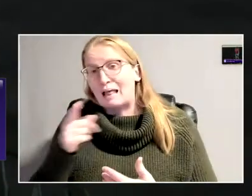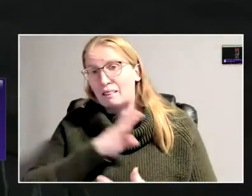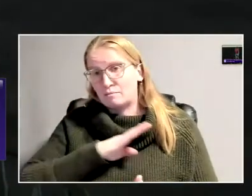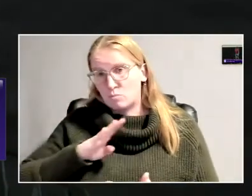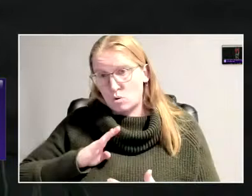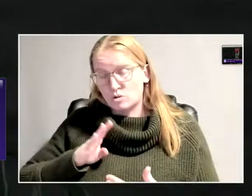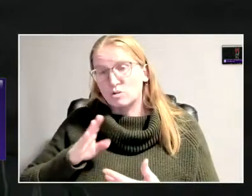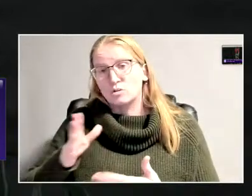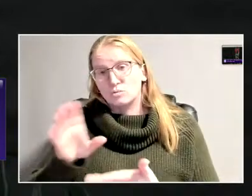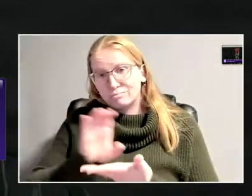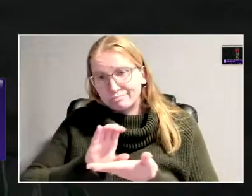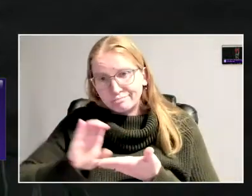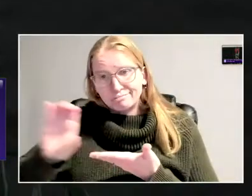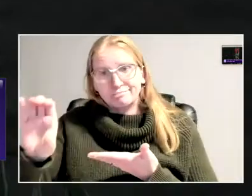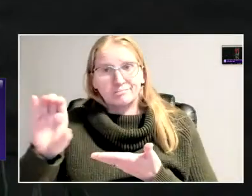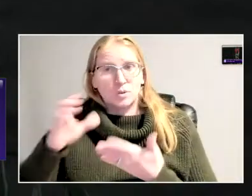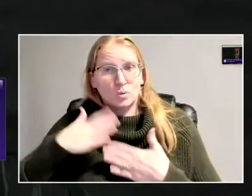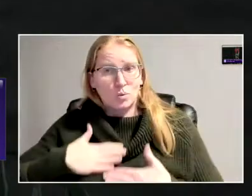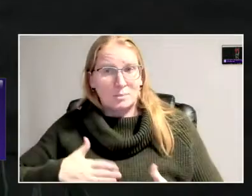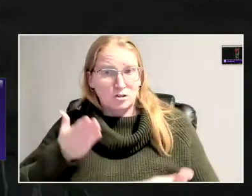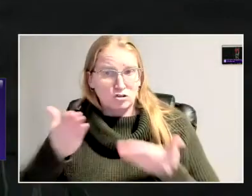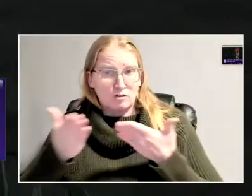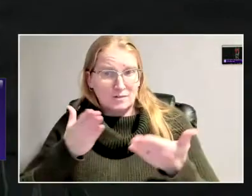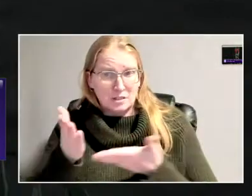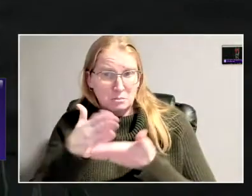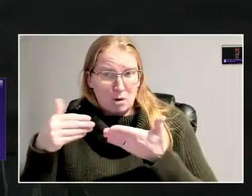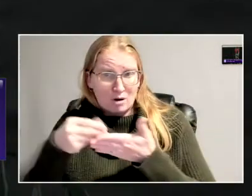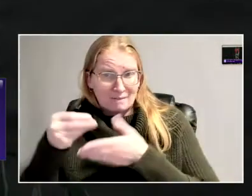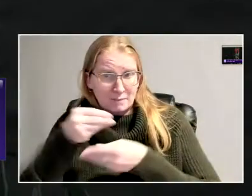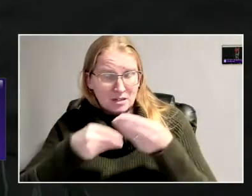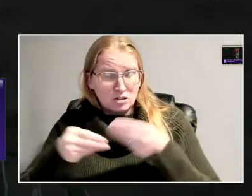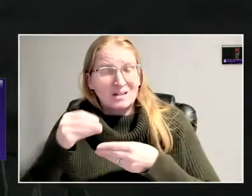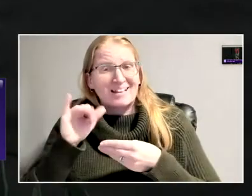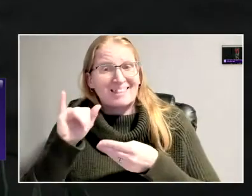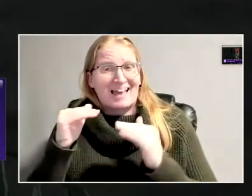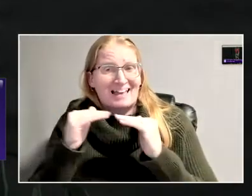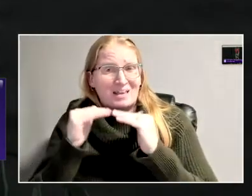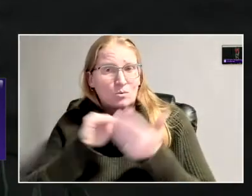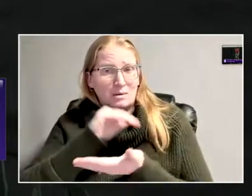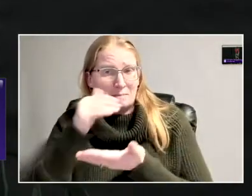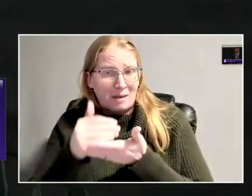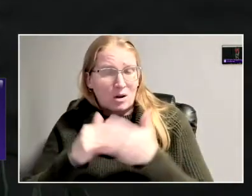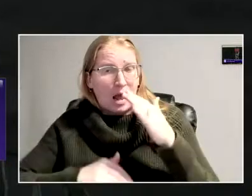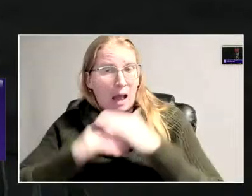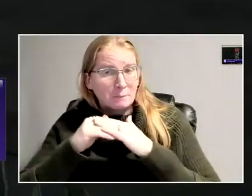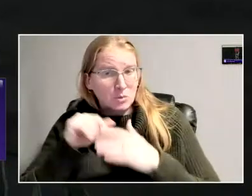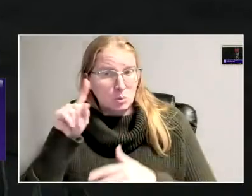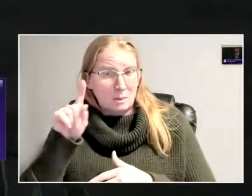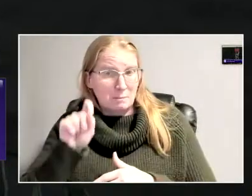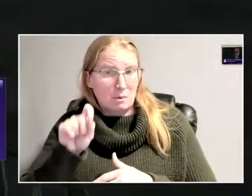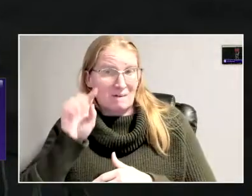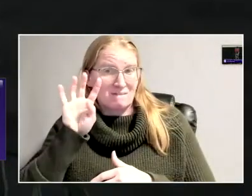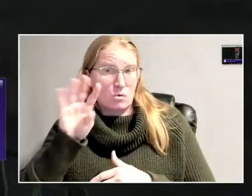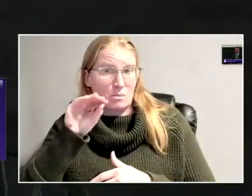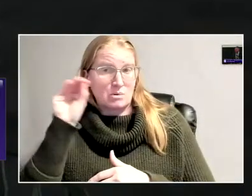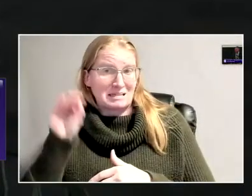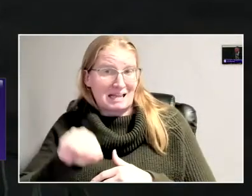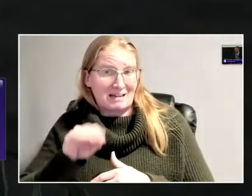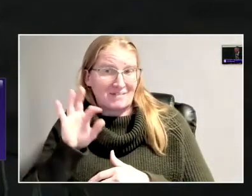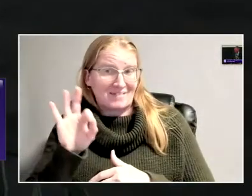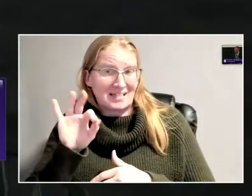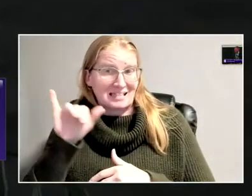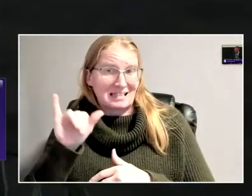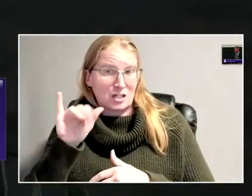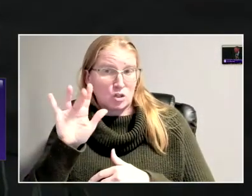Human Services funding in the FY 26 budget an amount equivalent to up to 1.4% of the FY 25 budget is there